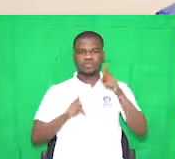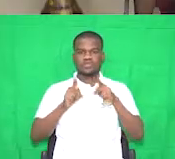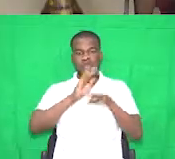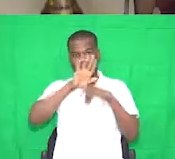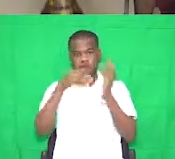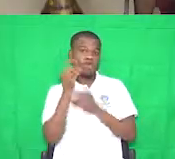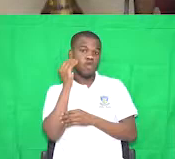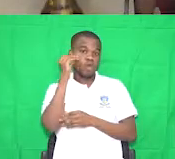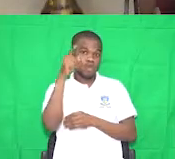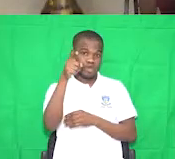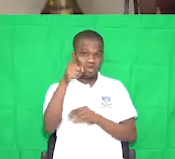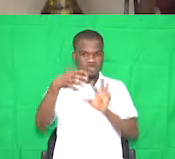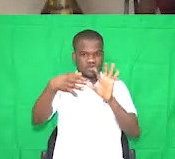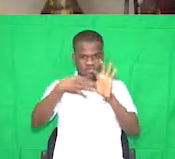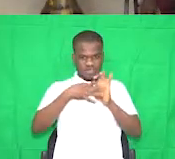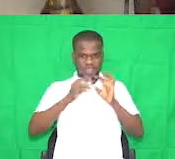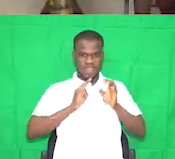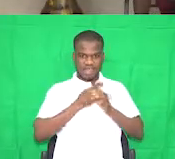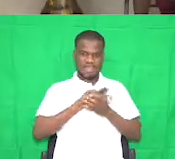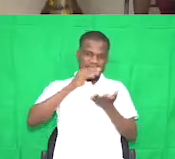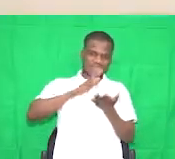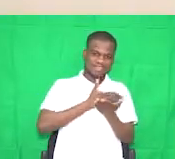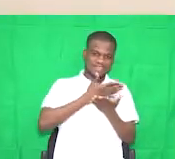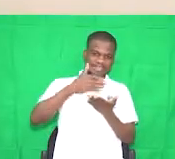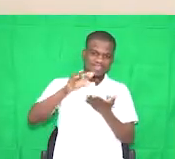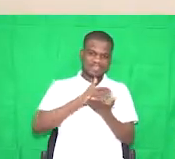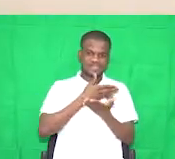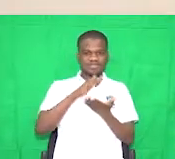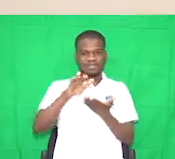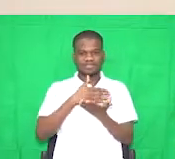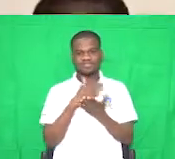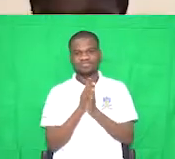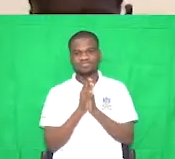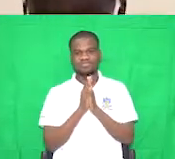Children at home, join us to sing the song.